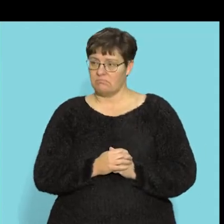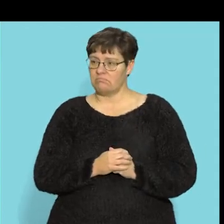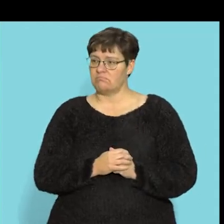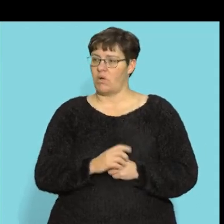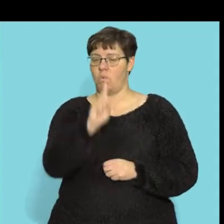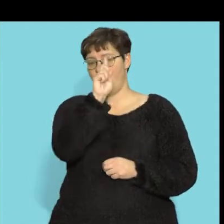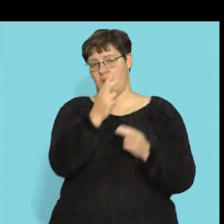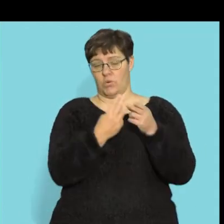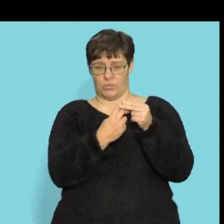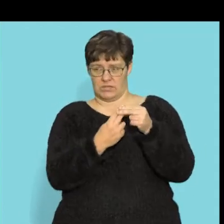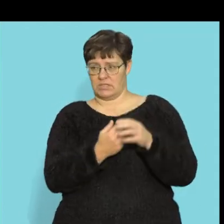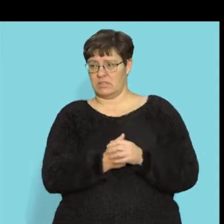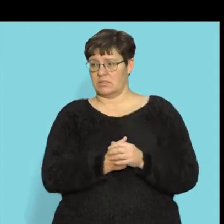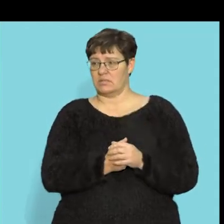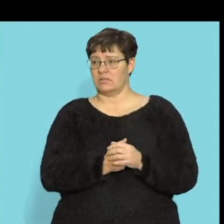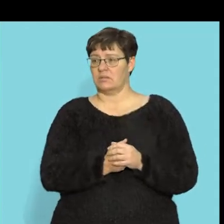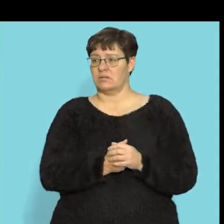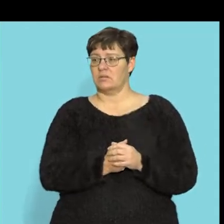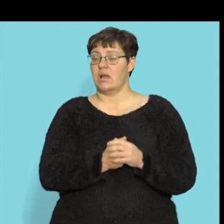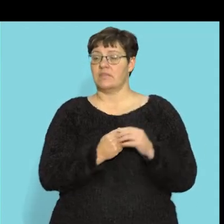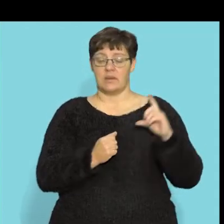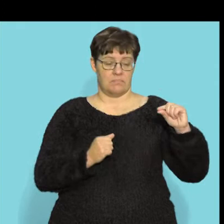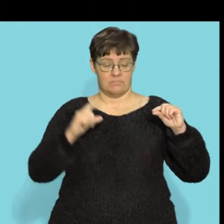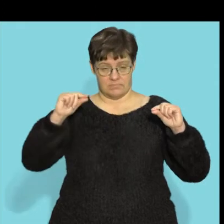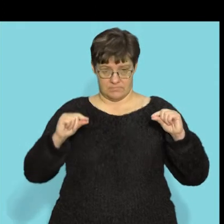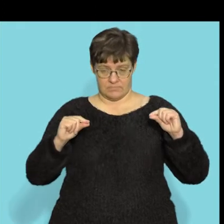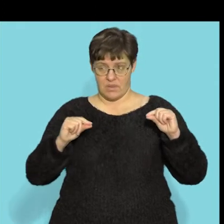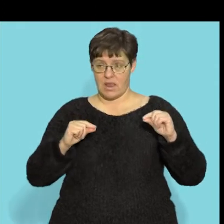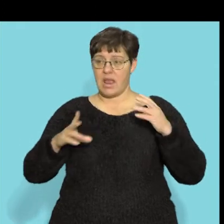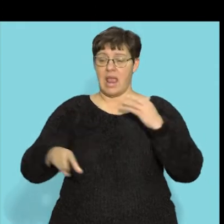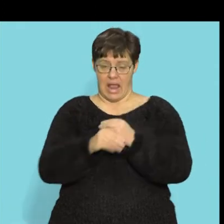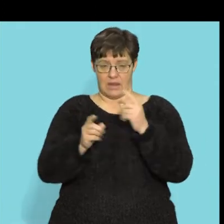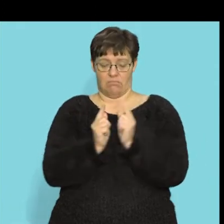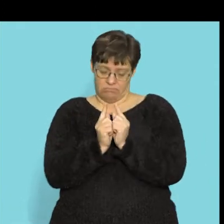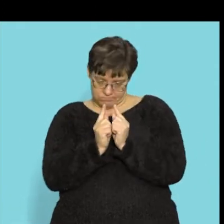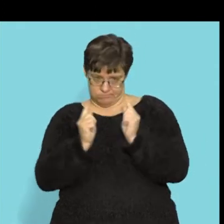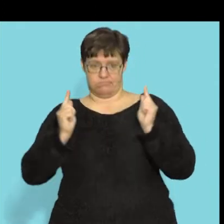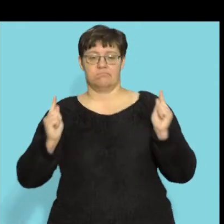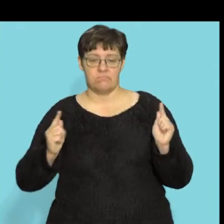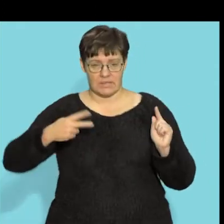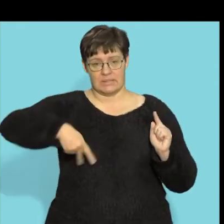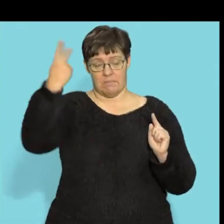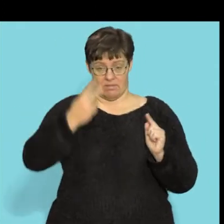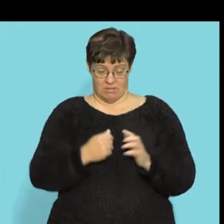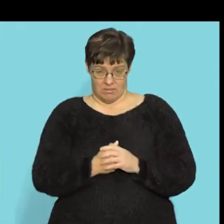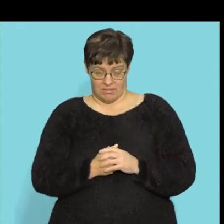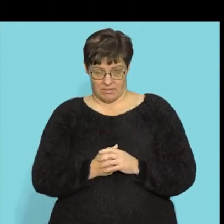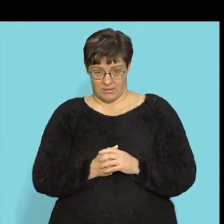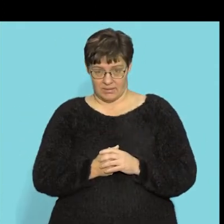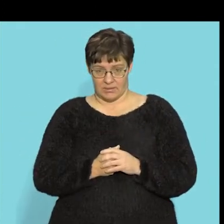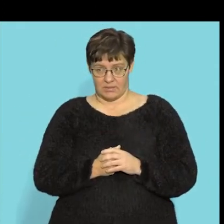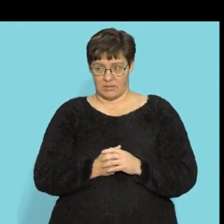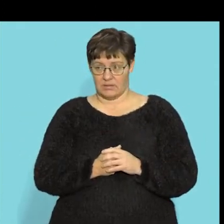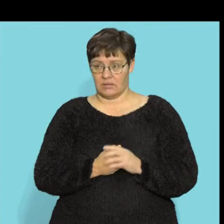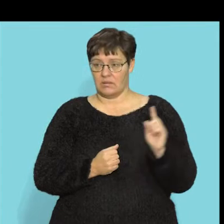this is 1 unit of length, and then if we change the clip and put it there, this is actually double the length. So if